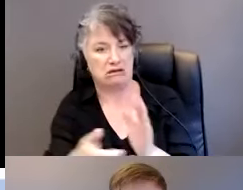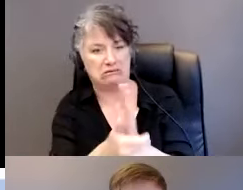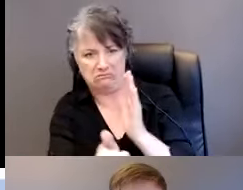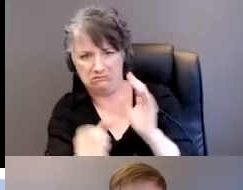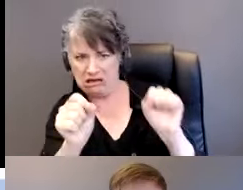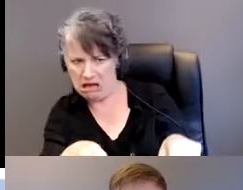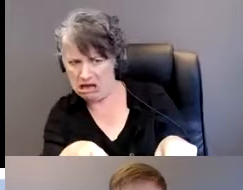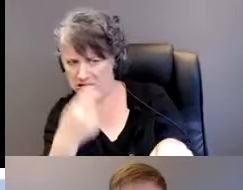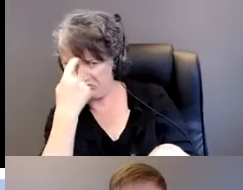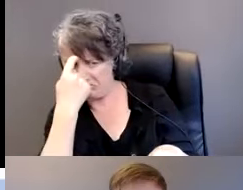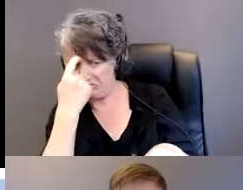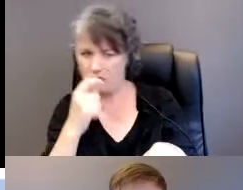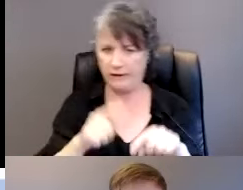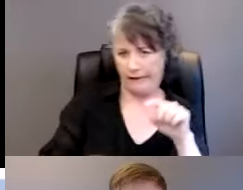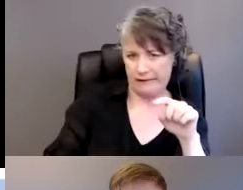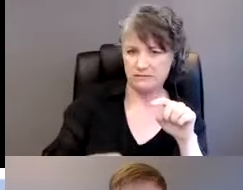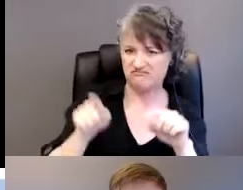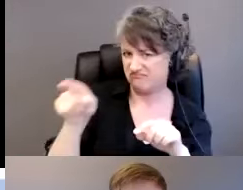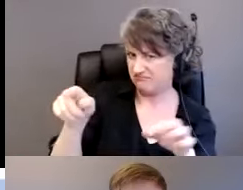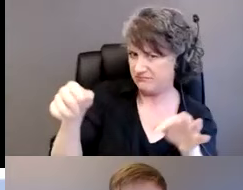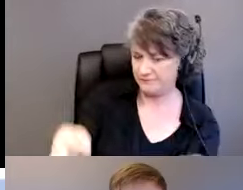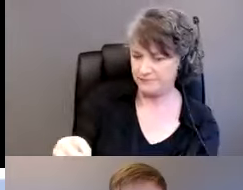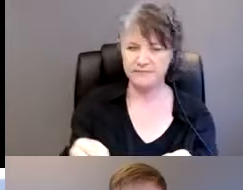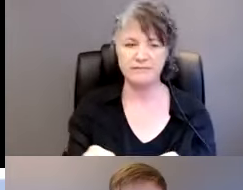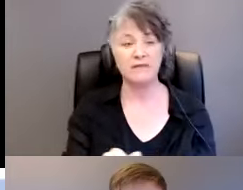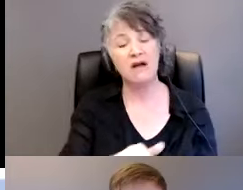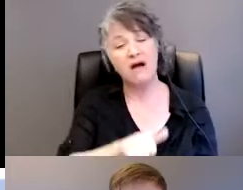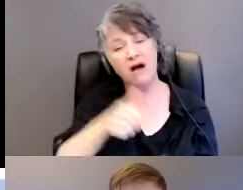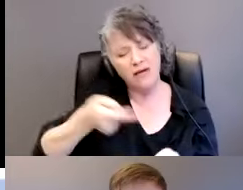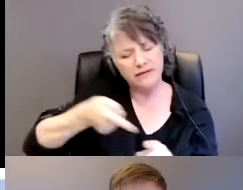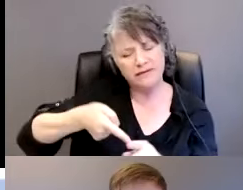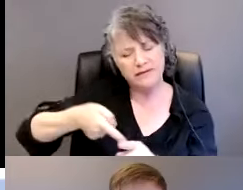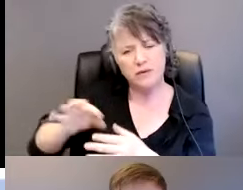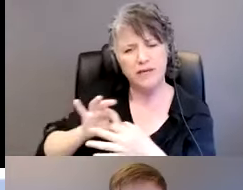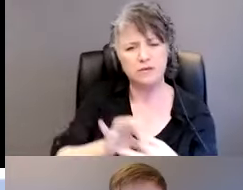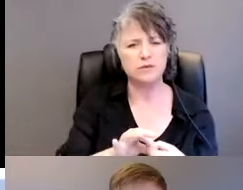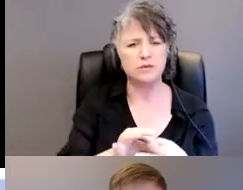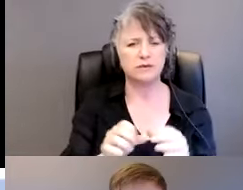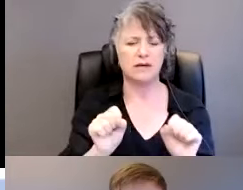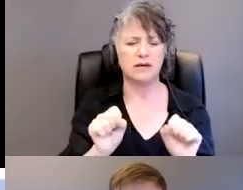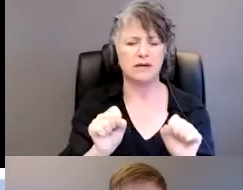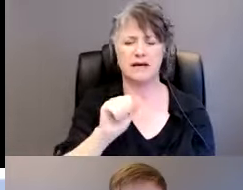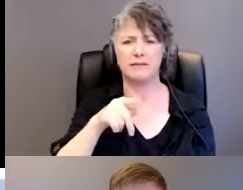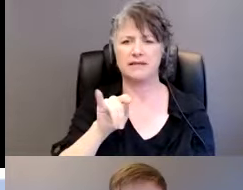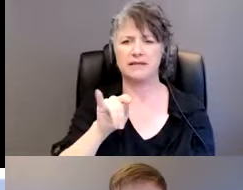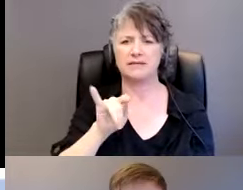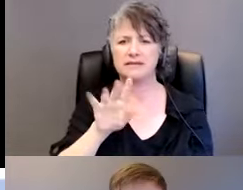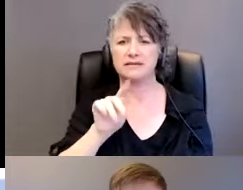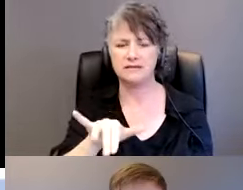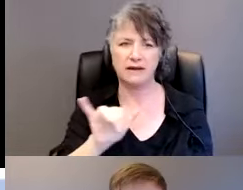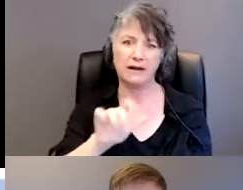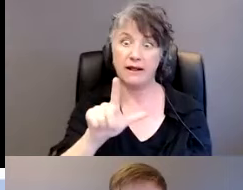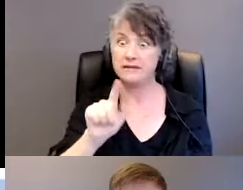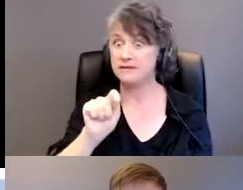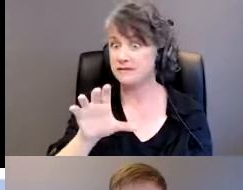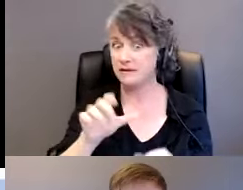Also, in the way for all other areas of capacity, because sometimes we do get asked to weigh in on issues about long-term care